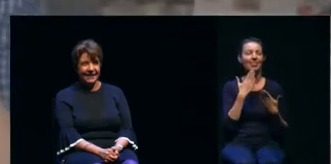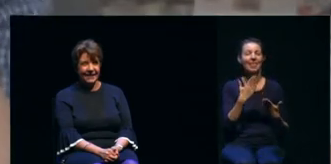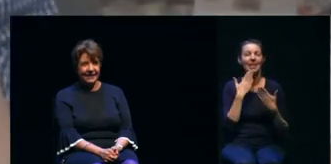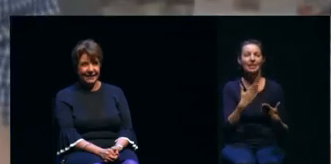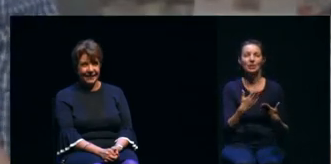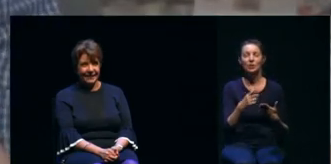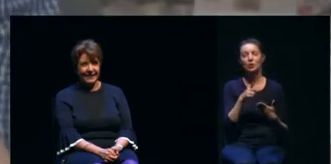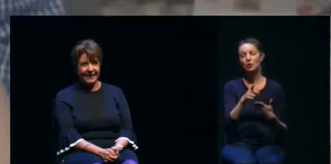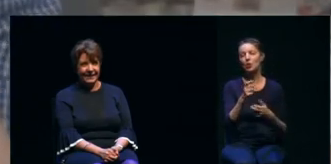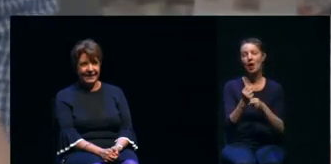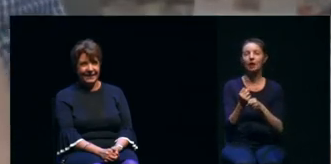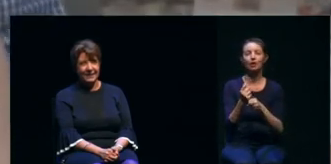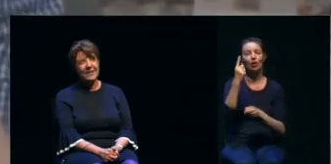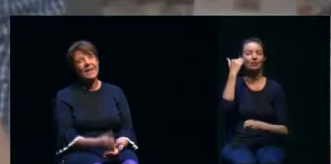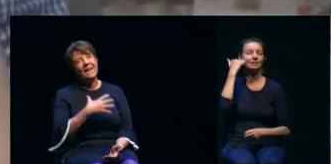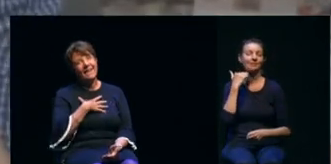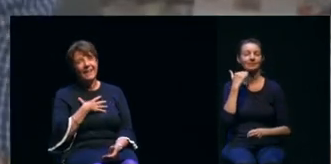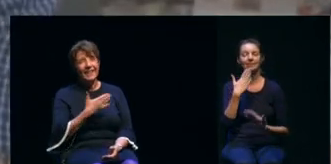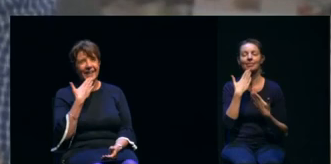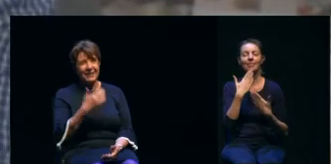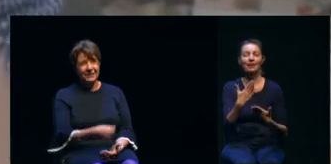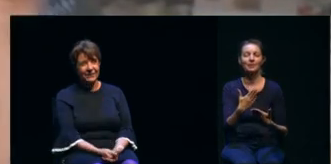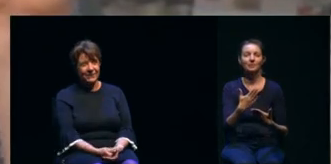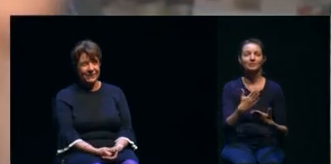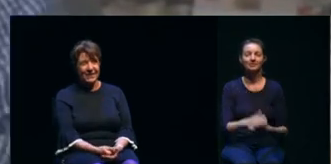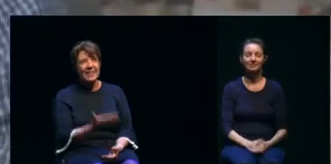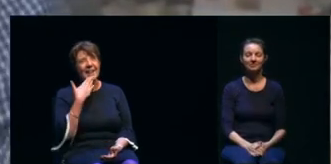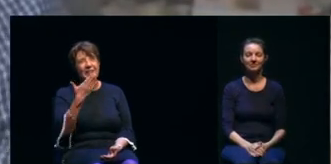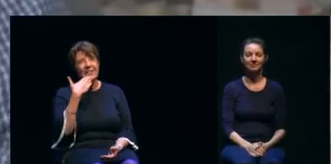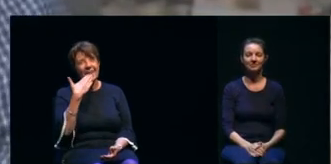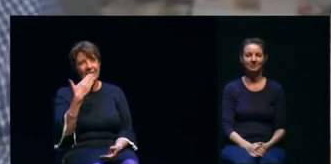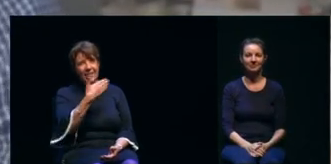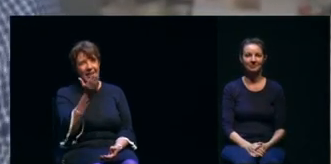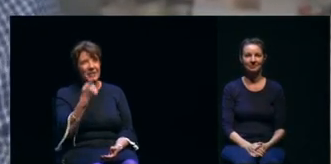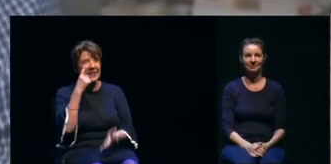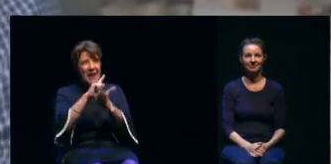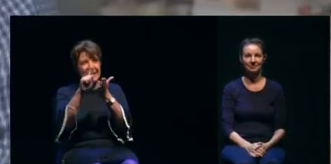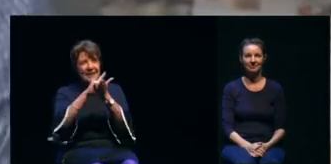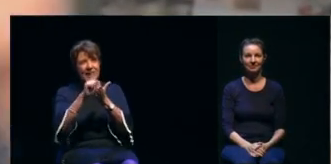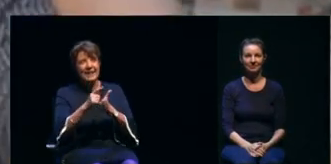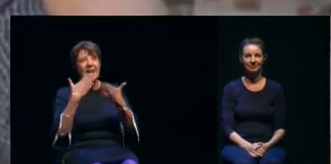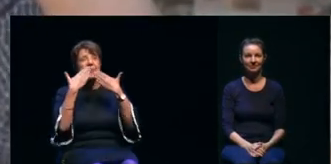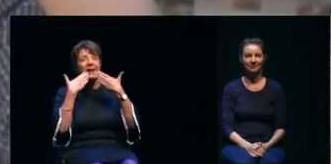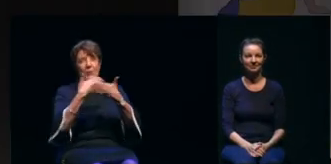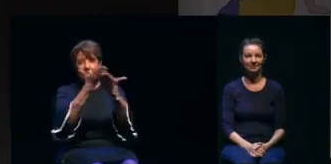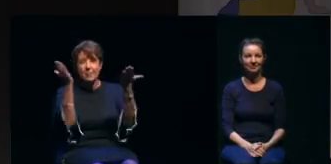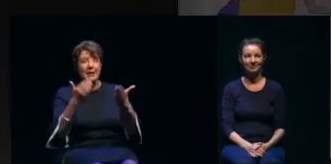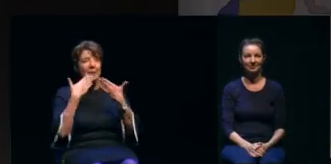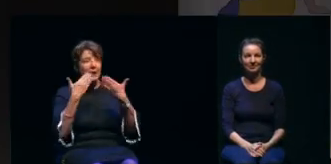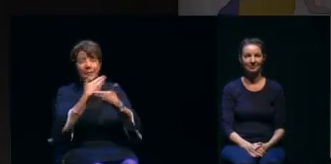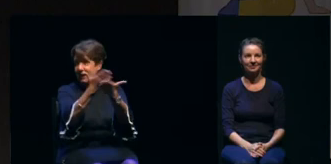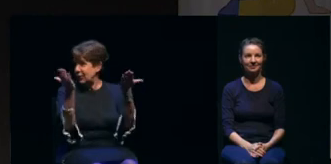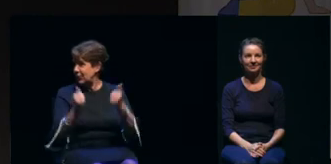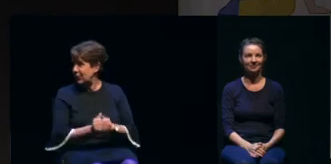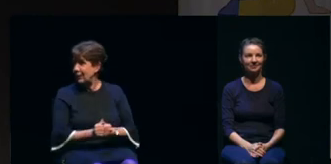You are a goddess. Thank you. I get to meet you in person soon. Me too. Thanks, Caitlin. See you later. Thank you, everybody. Thanks, All About